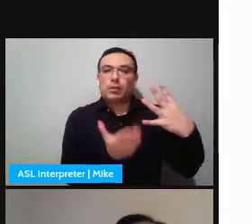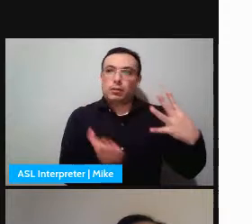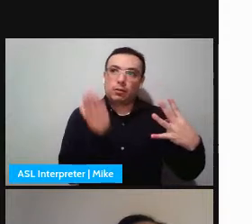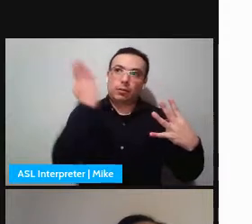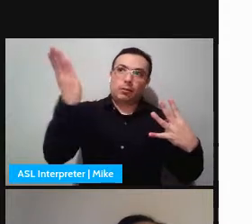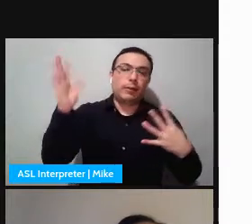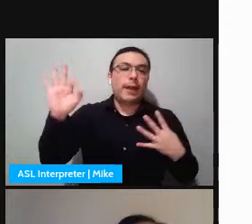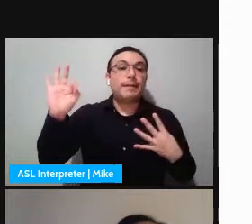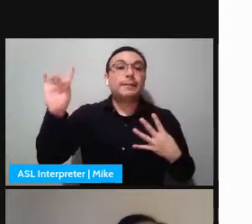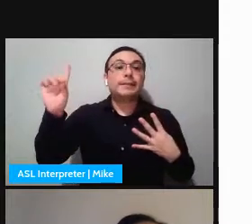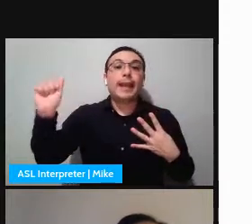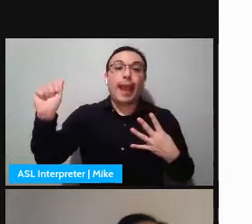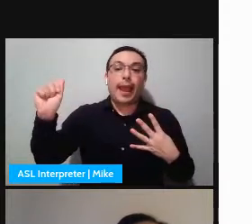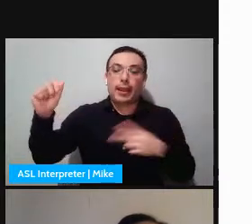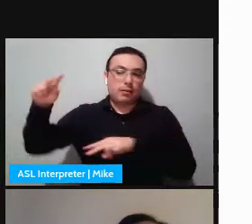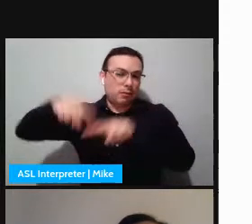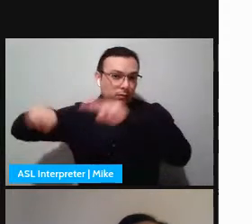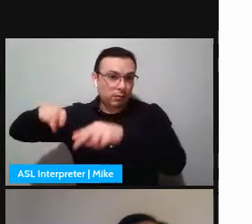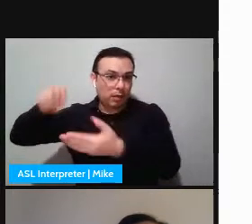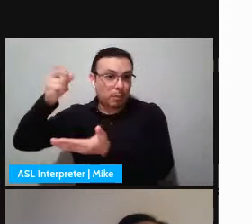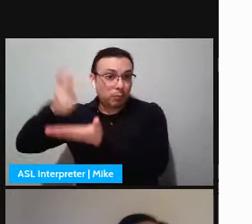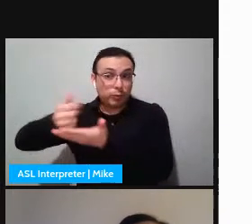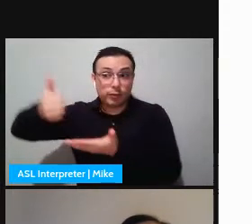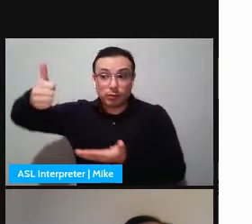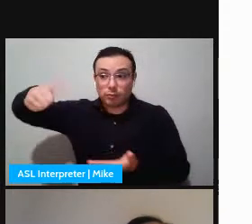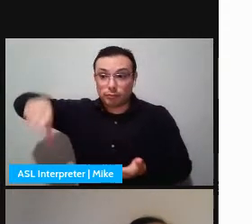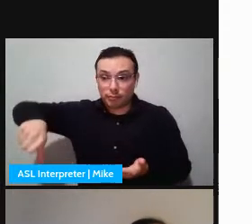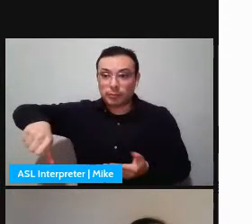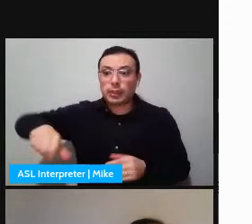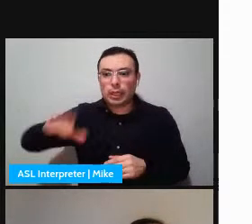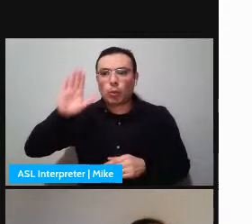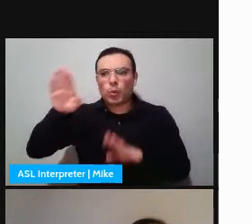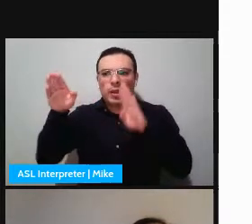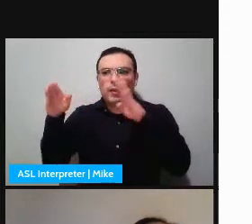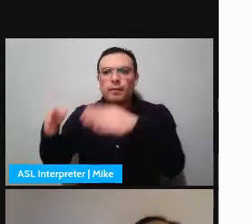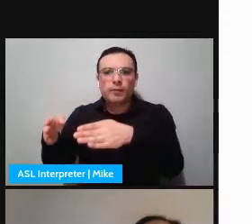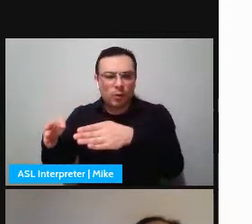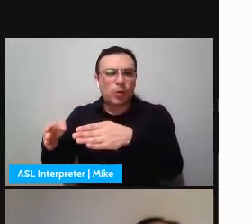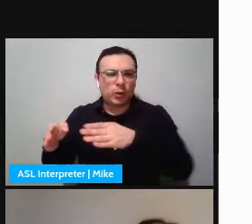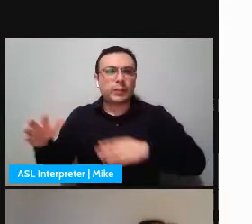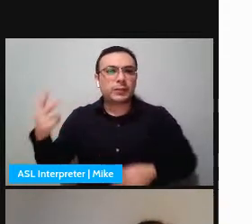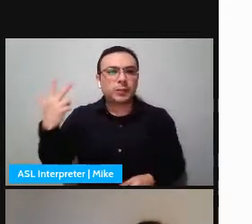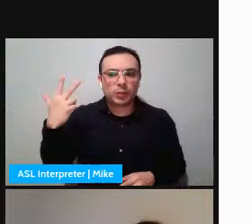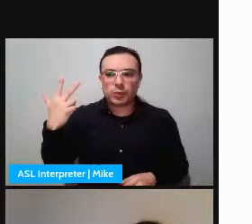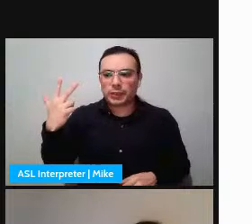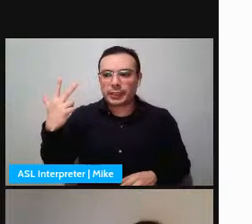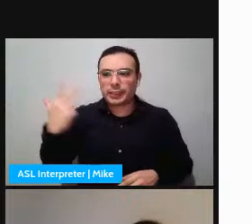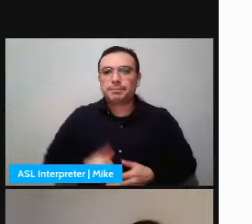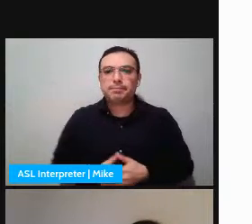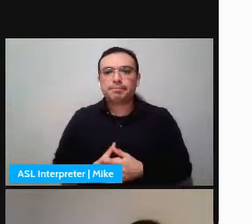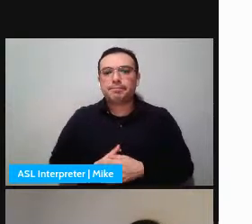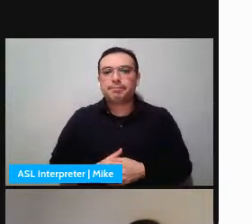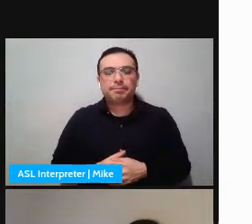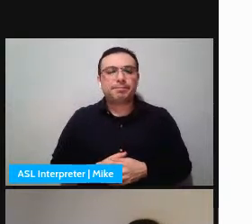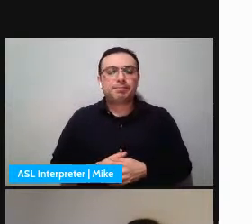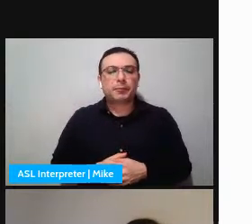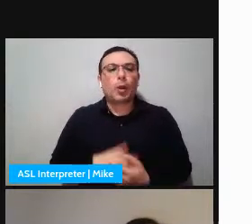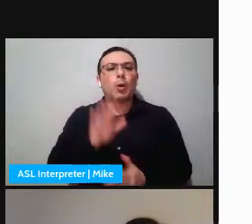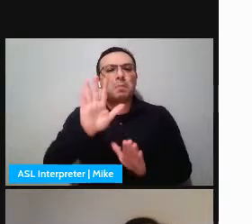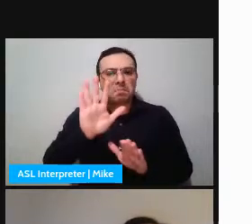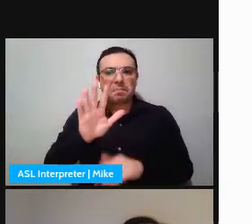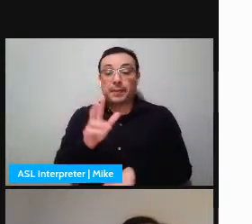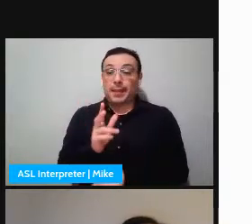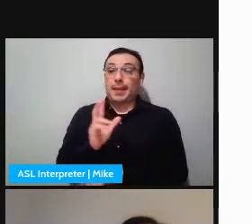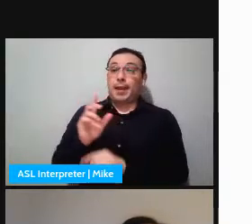FDA soon, but we'll focus on the 3 that have been approved. But first, kind of just thinking about the goal of a vaccine.